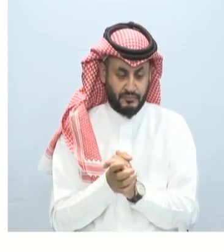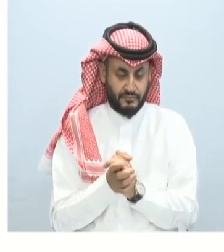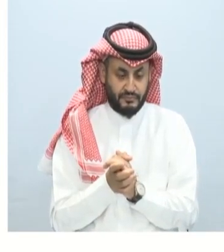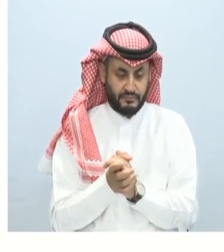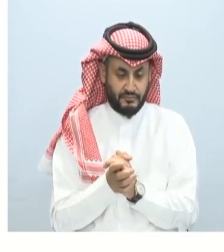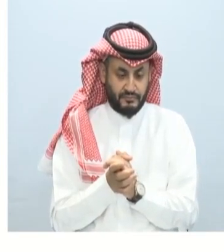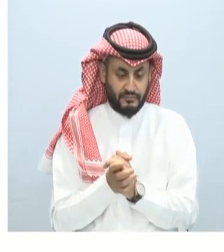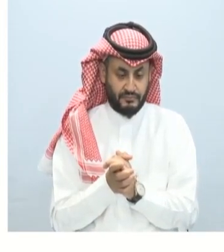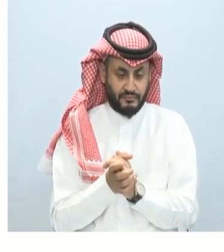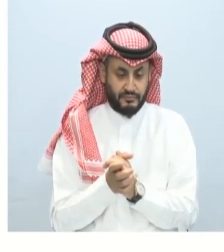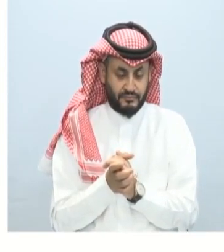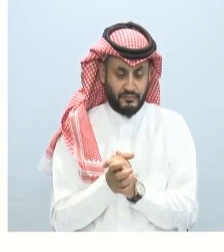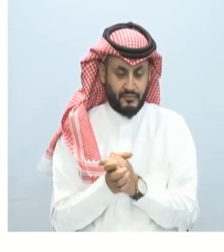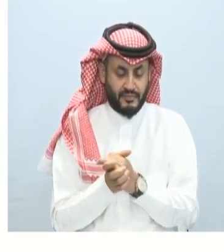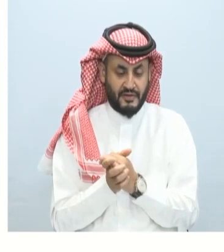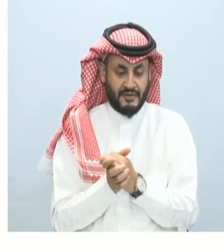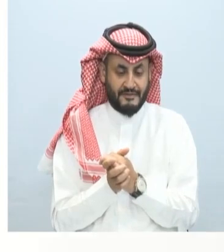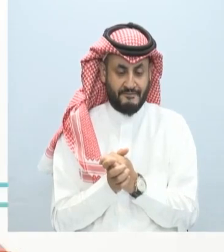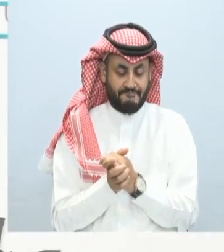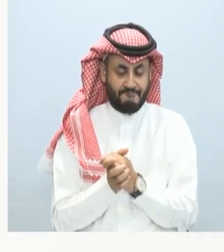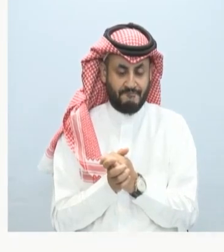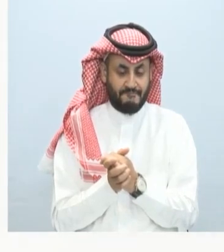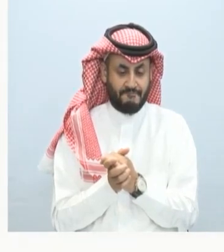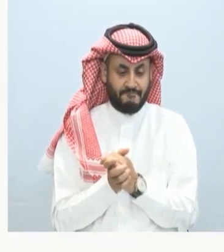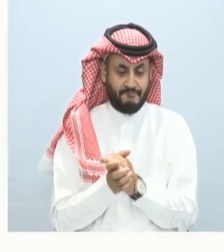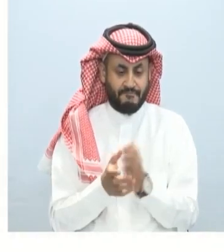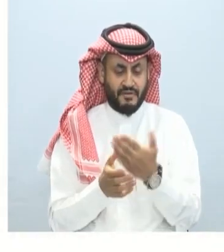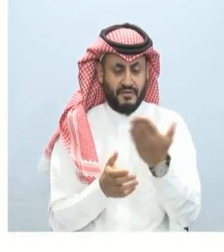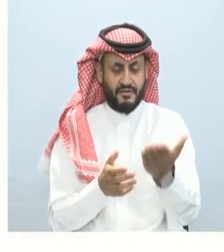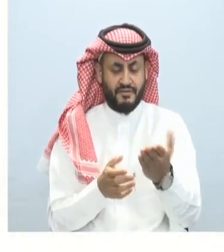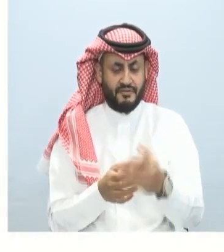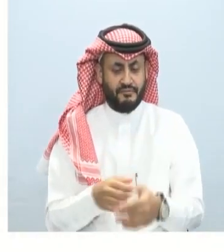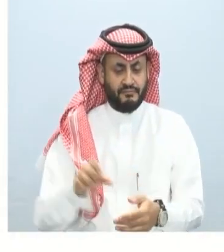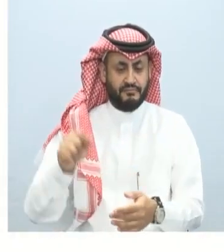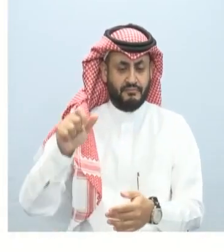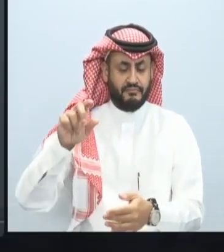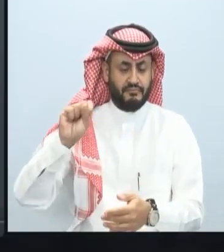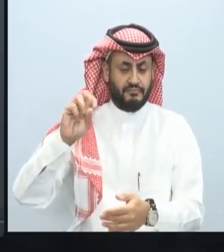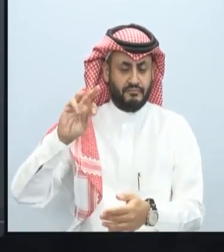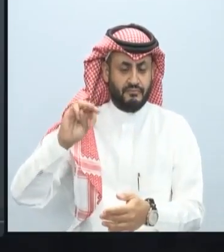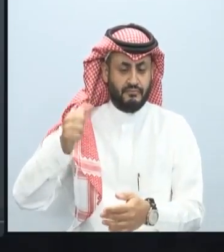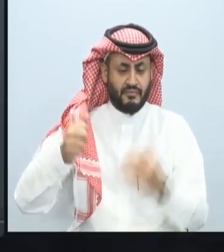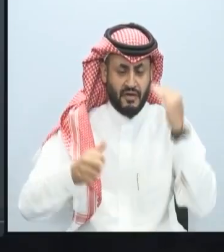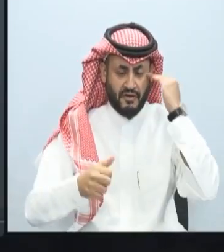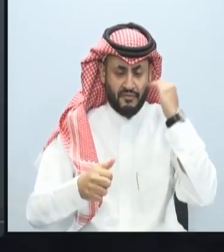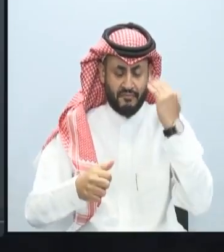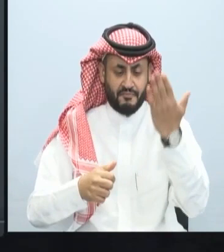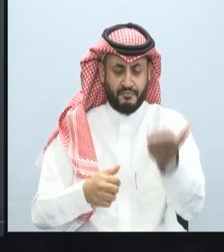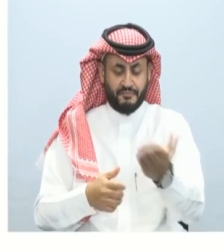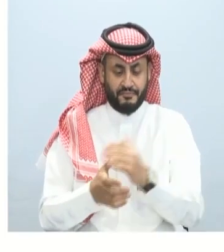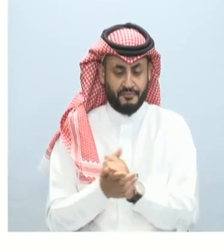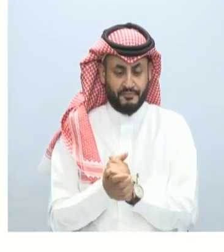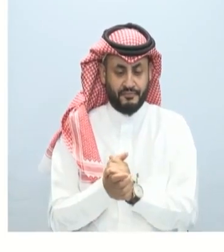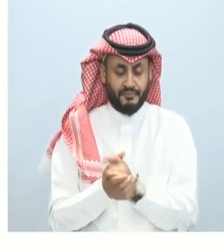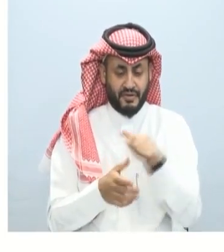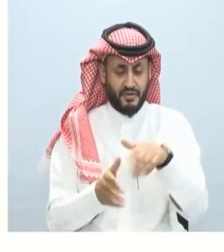with dependent time clauses. So moving on, we have here, this is our character, which is Asma. Now, in the